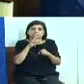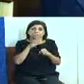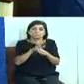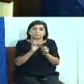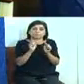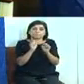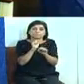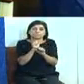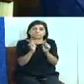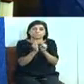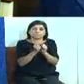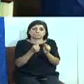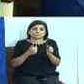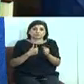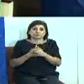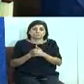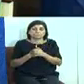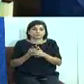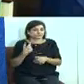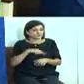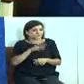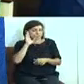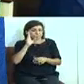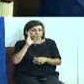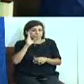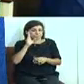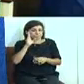to work with me. We will.